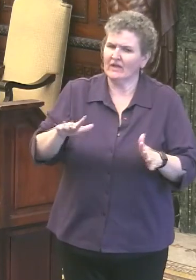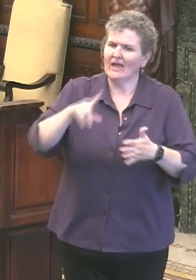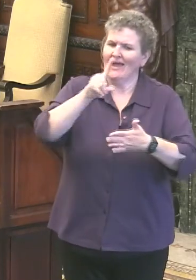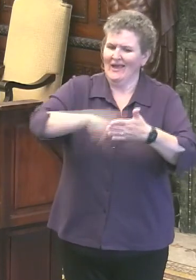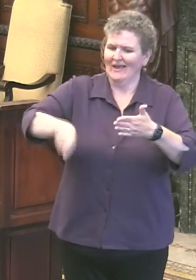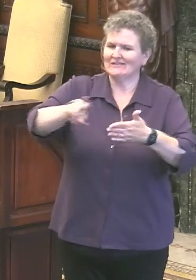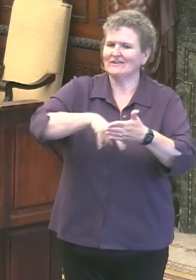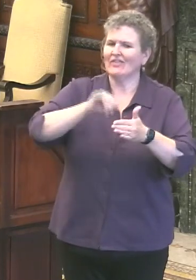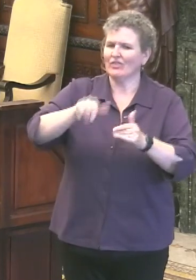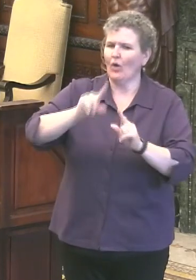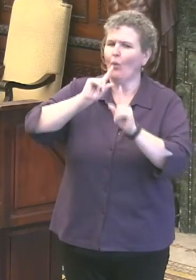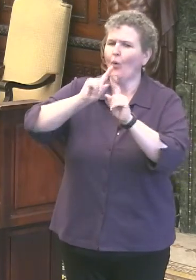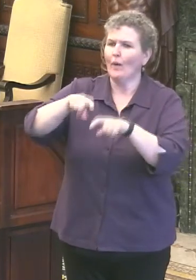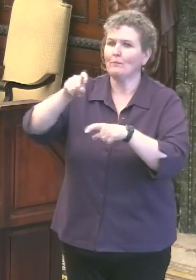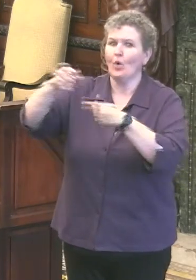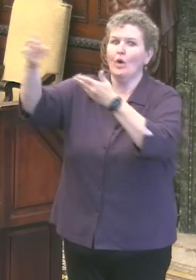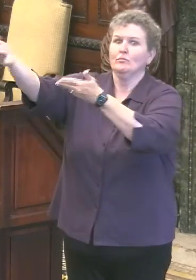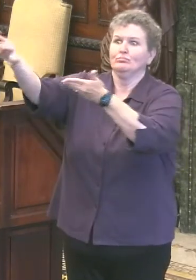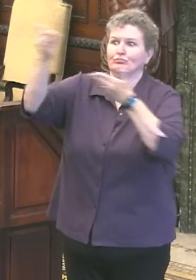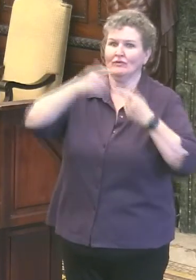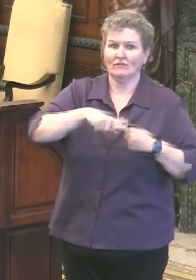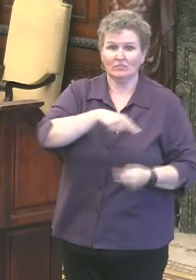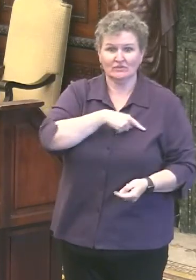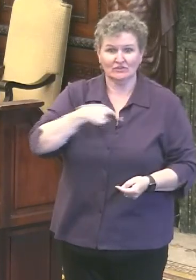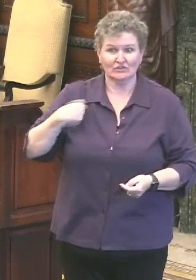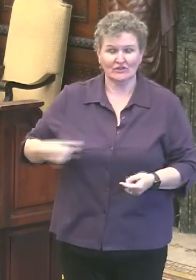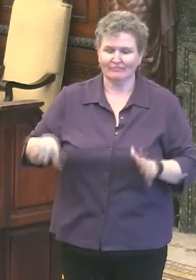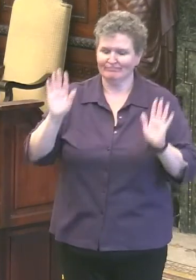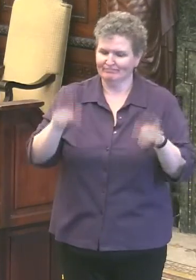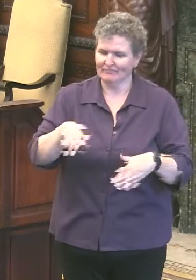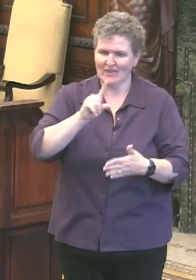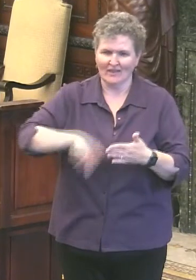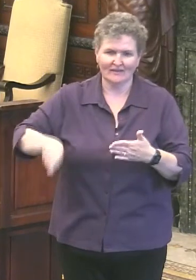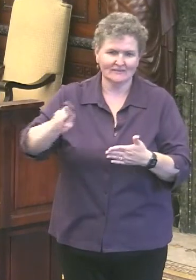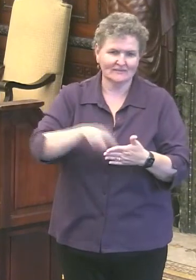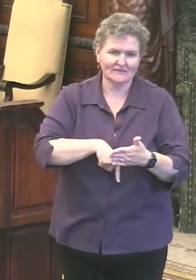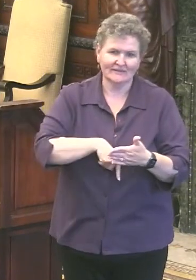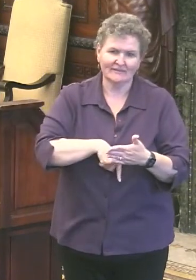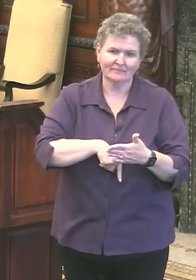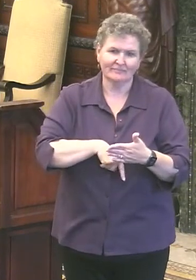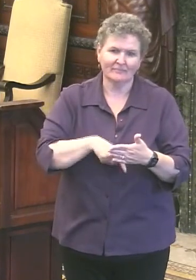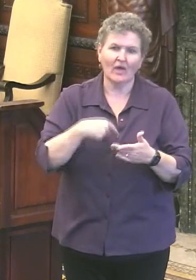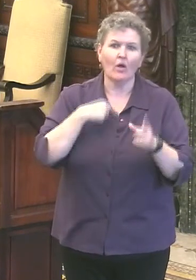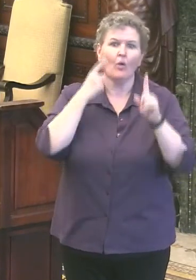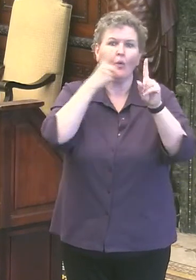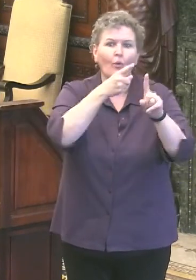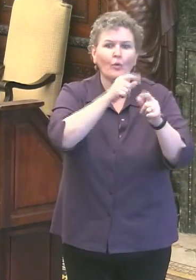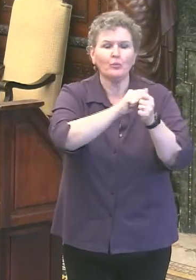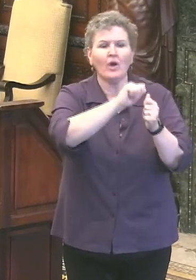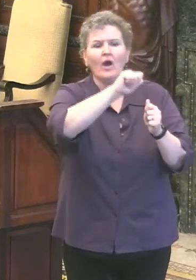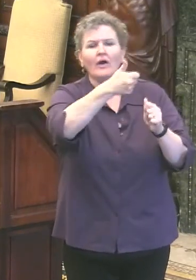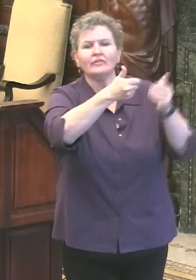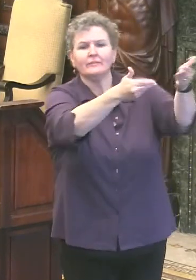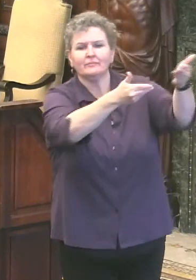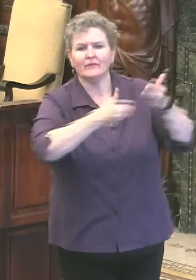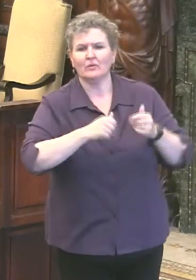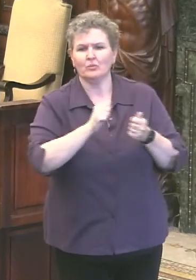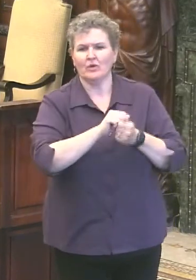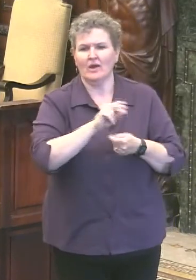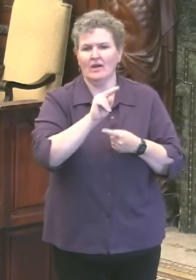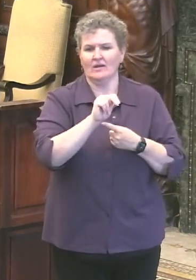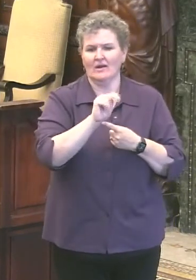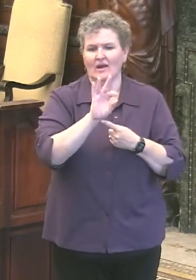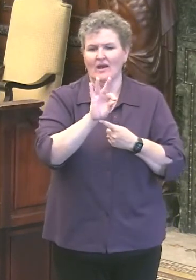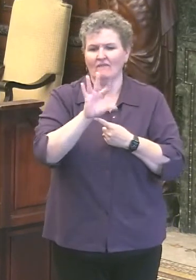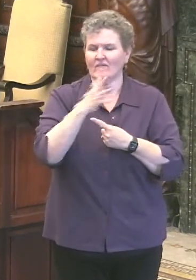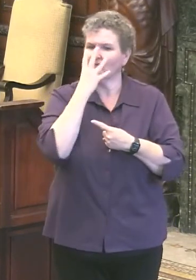China, which were N95 masks. We are pursuing other shipments of N95 masks into the